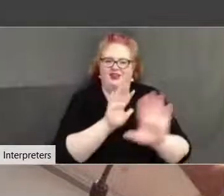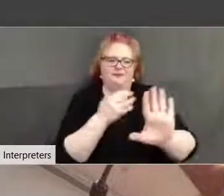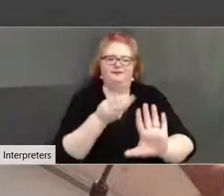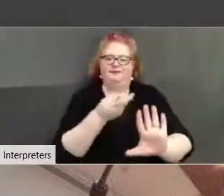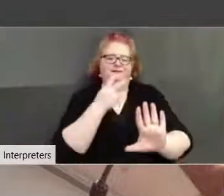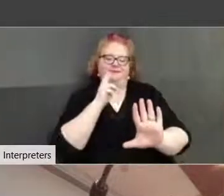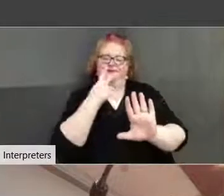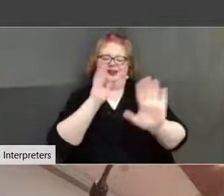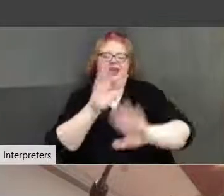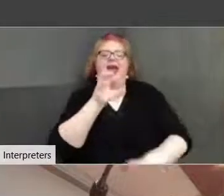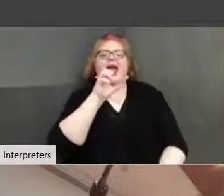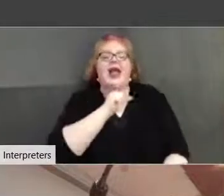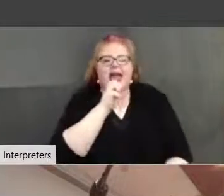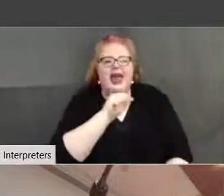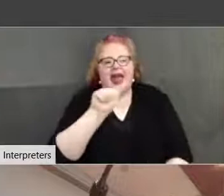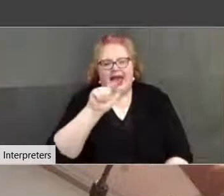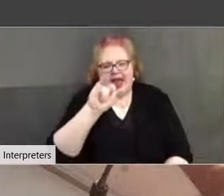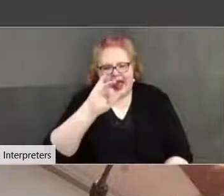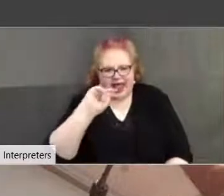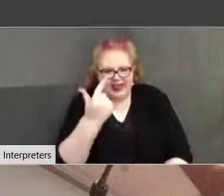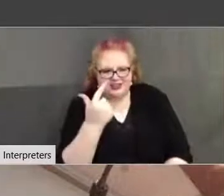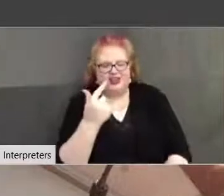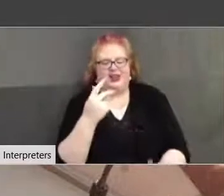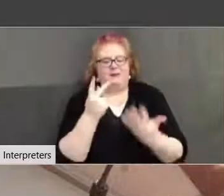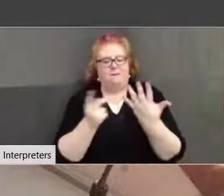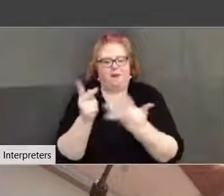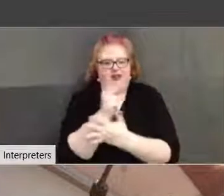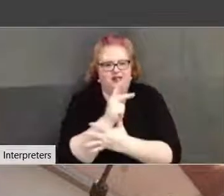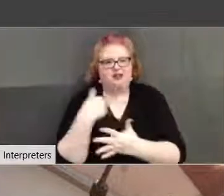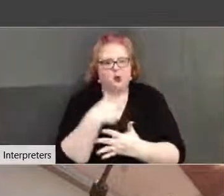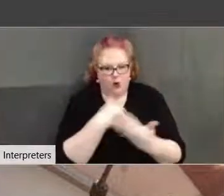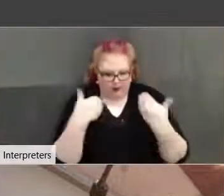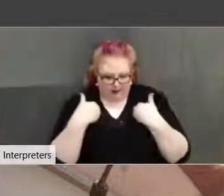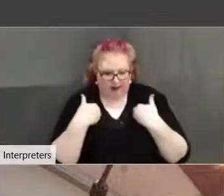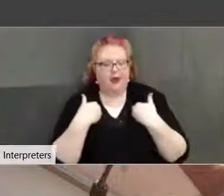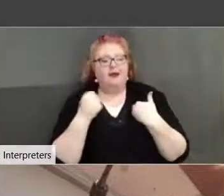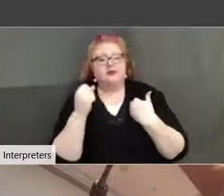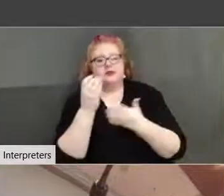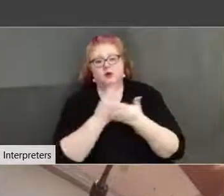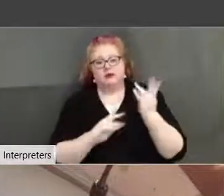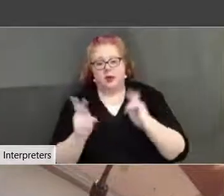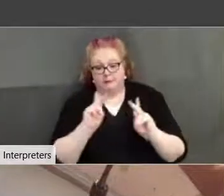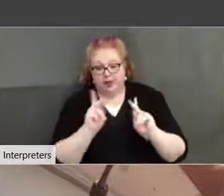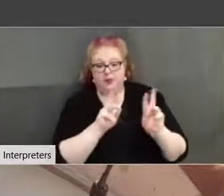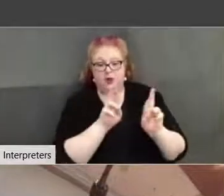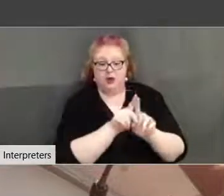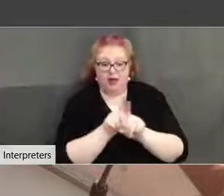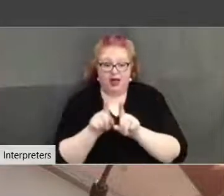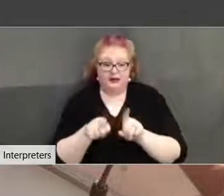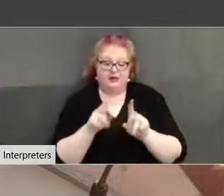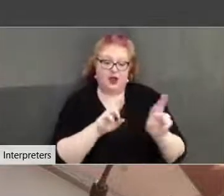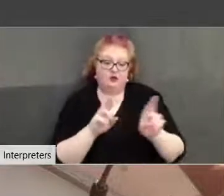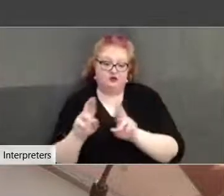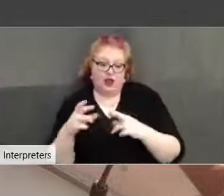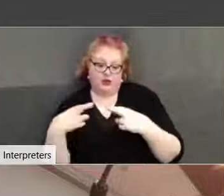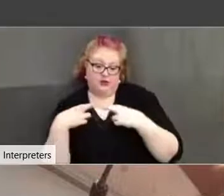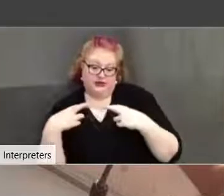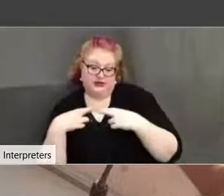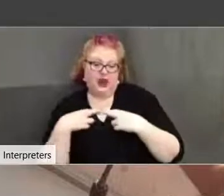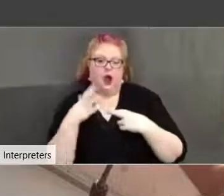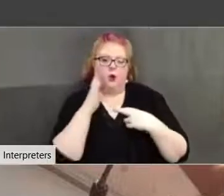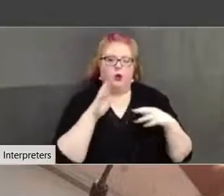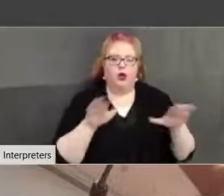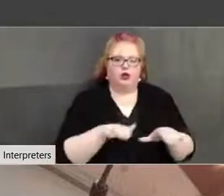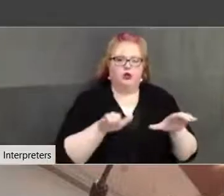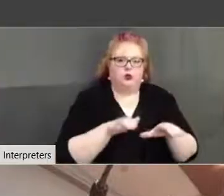if they get ready to retire, will get as much stuff done before they retire. So we look at that $18 million, not the 15 minimum,